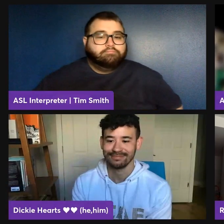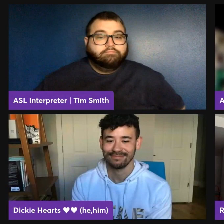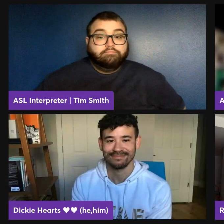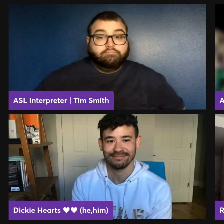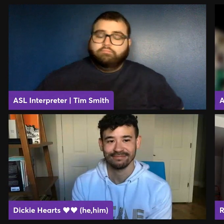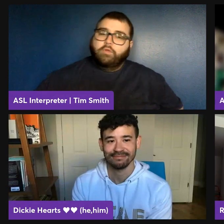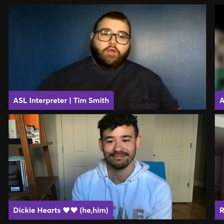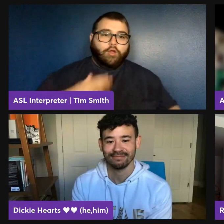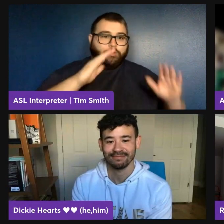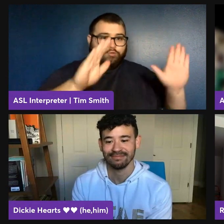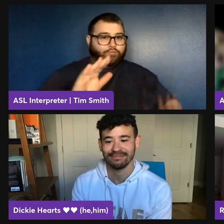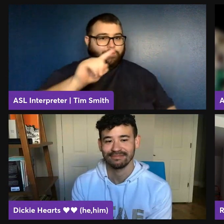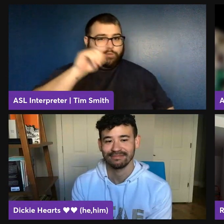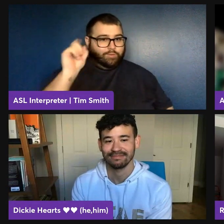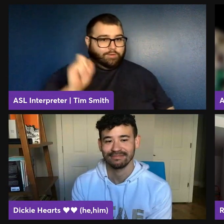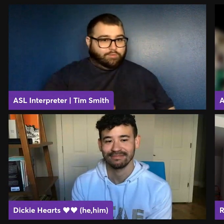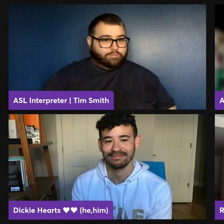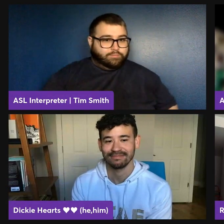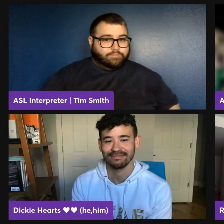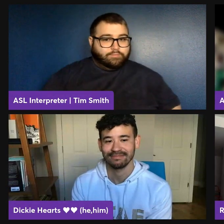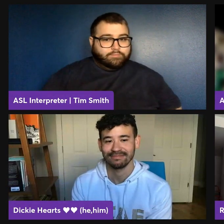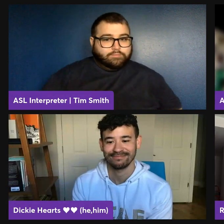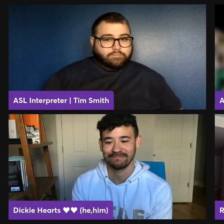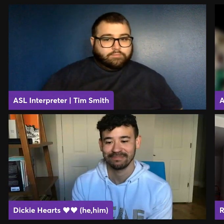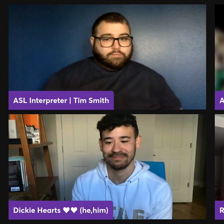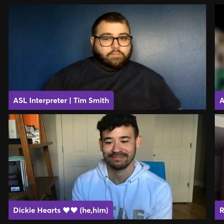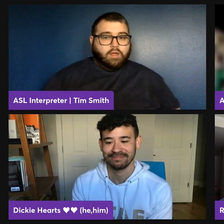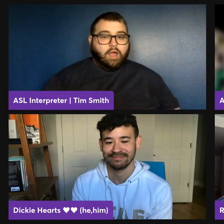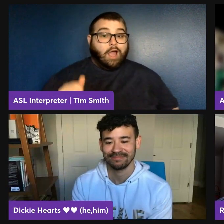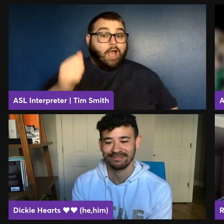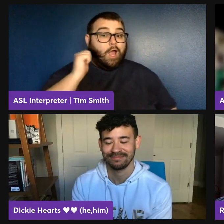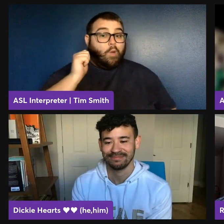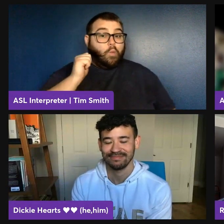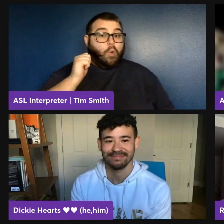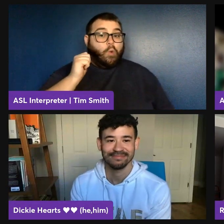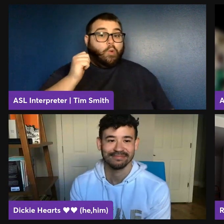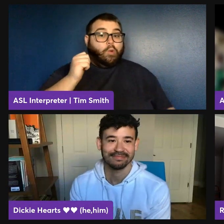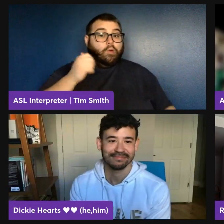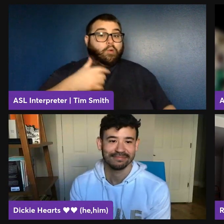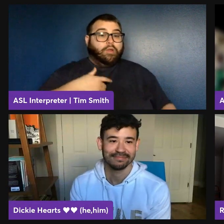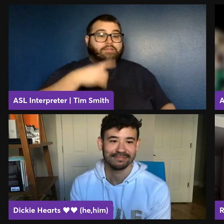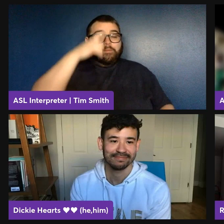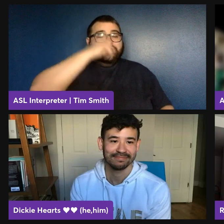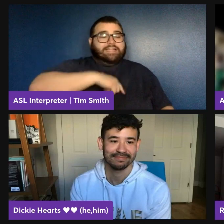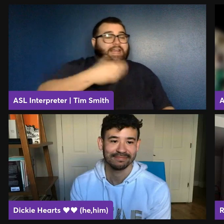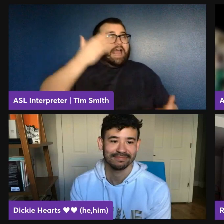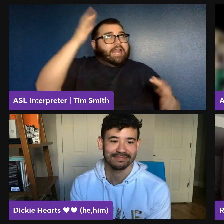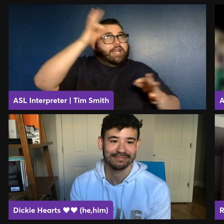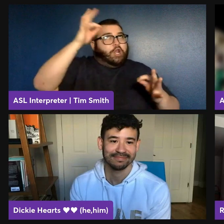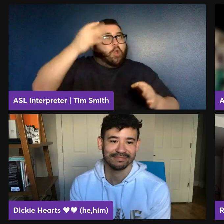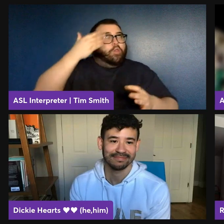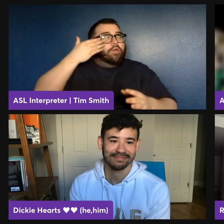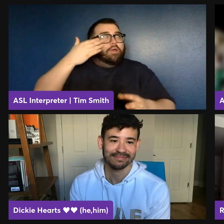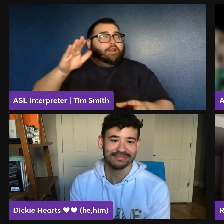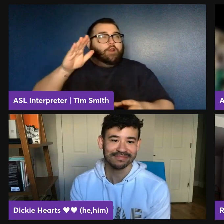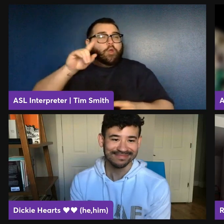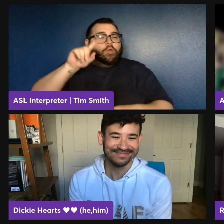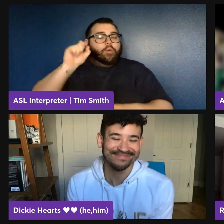This is a great question. And I won't even pretend that I didn't know the questions in advance.